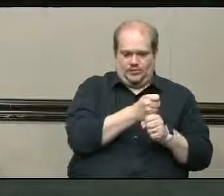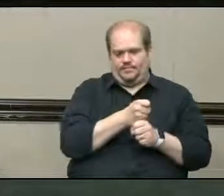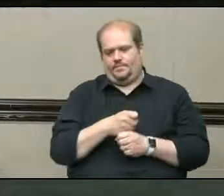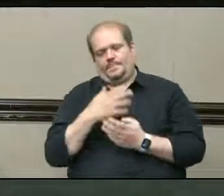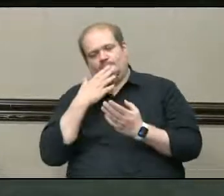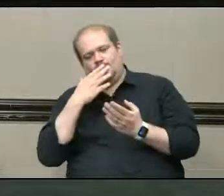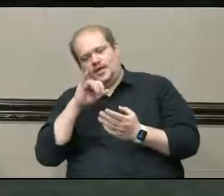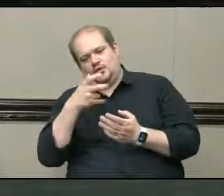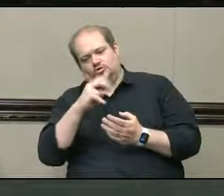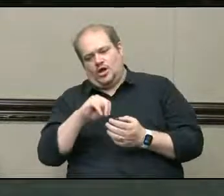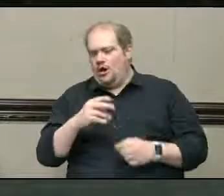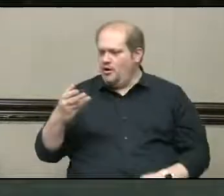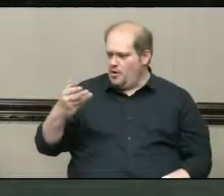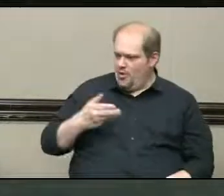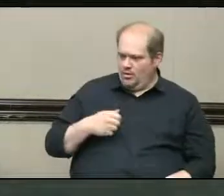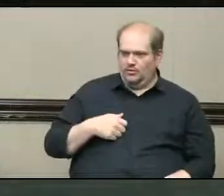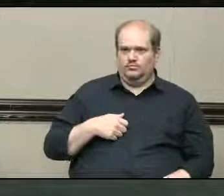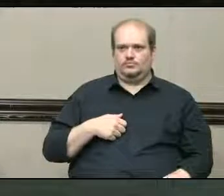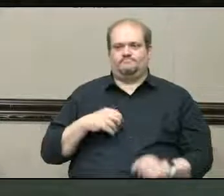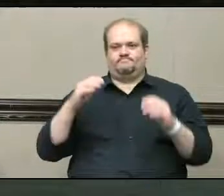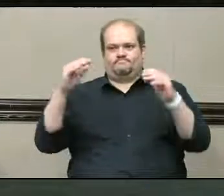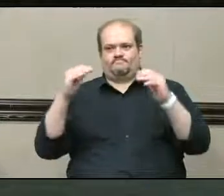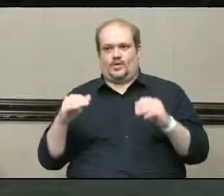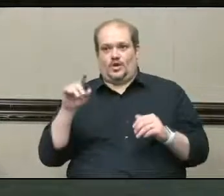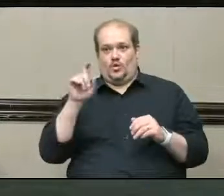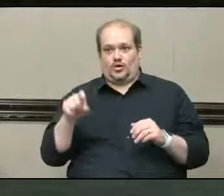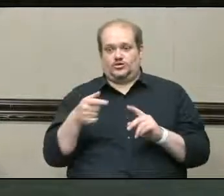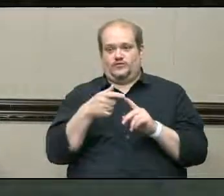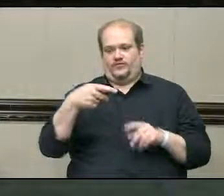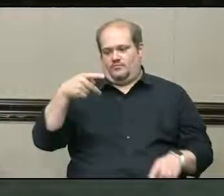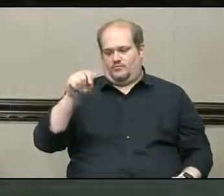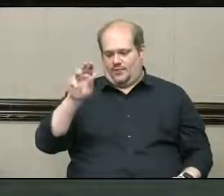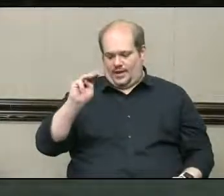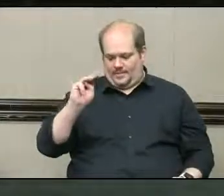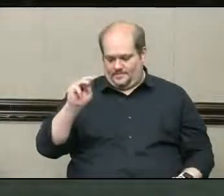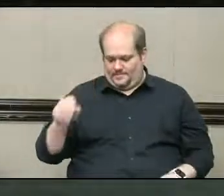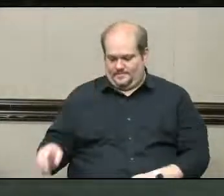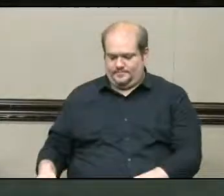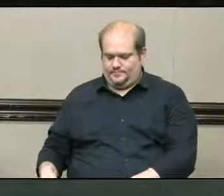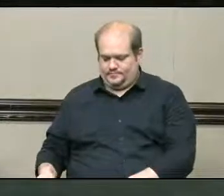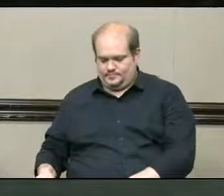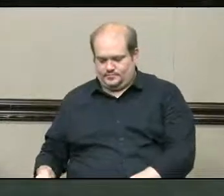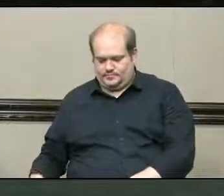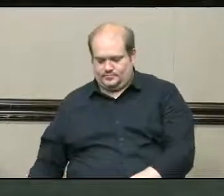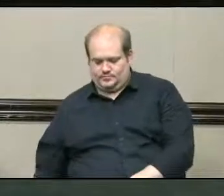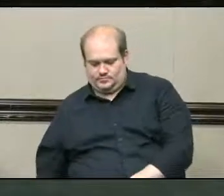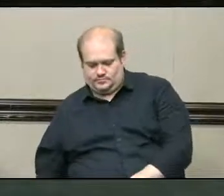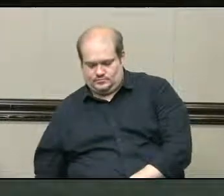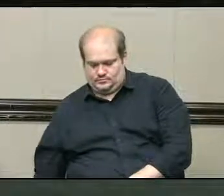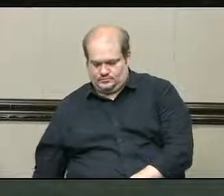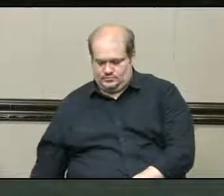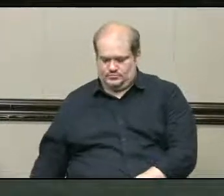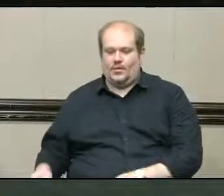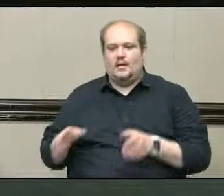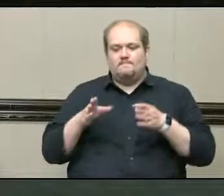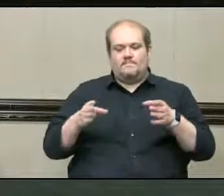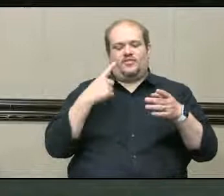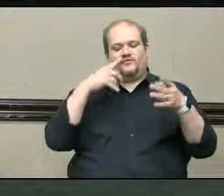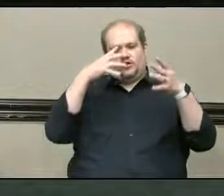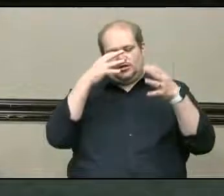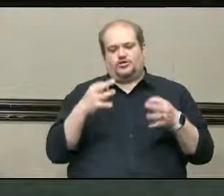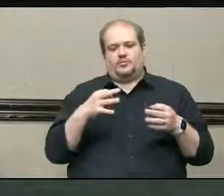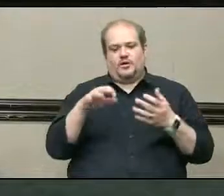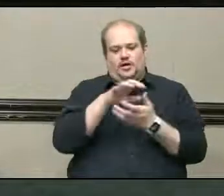Thank you, John. You're welcome. I'd like to go to a question we received from Pam. The question is it says methods for determining